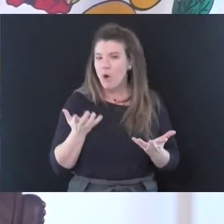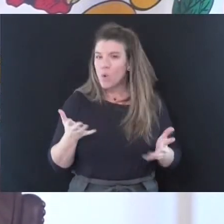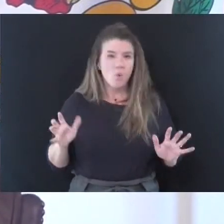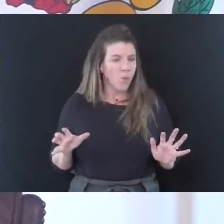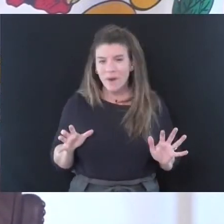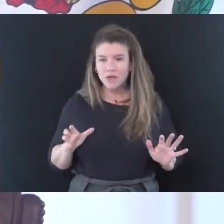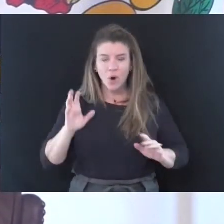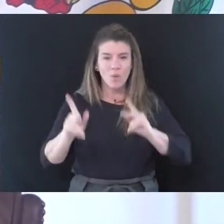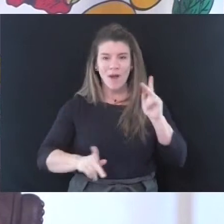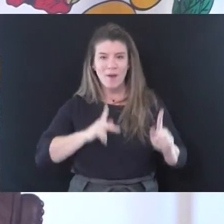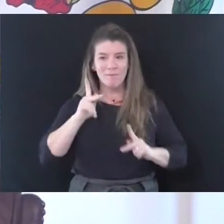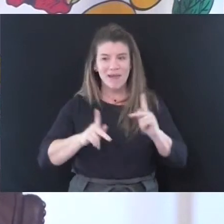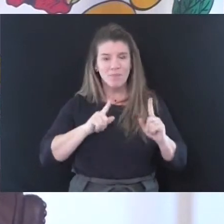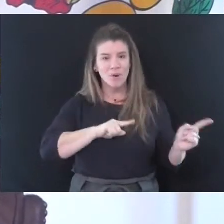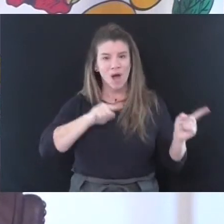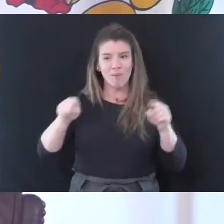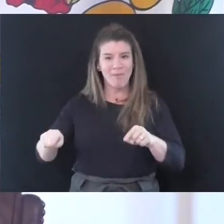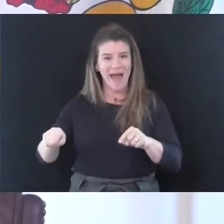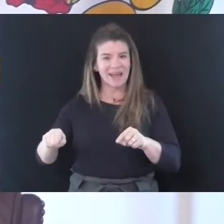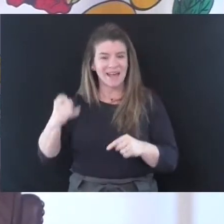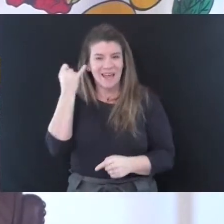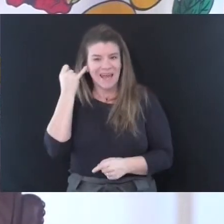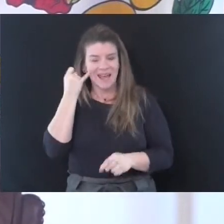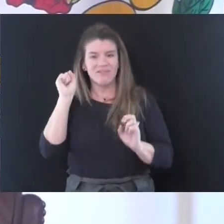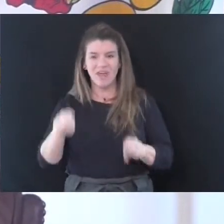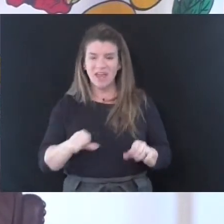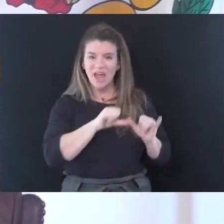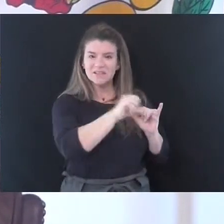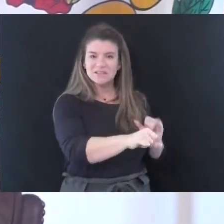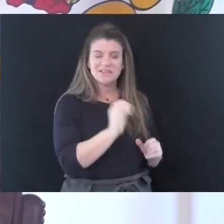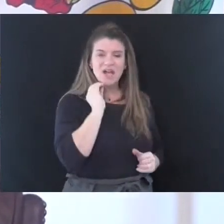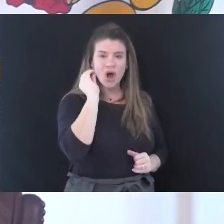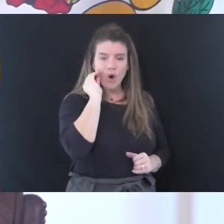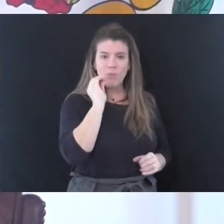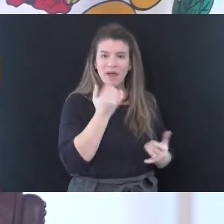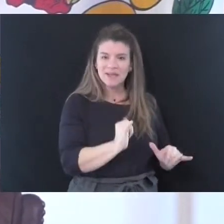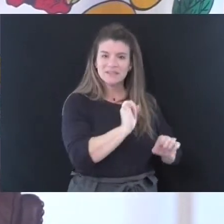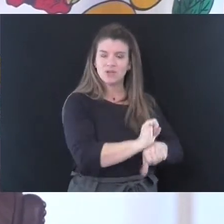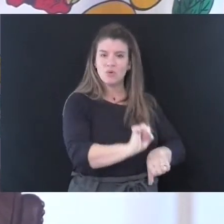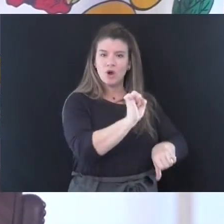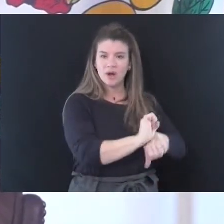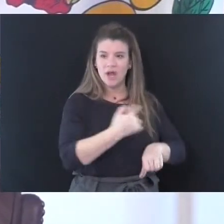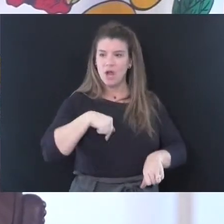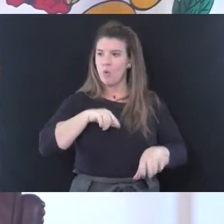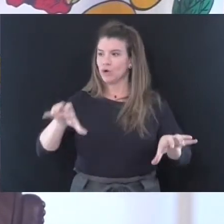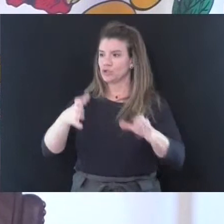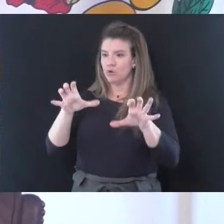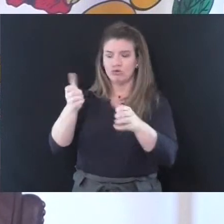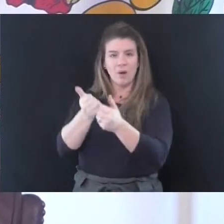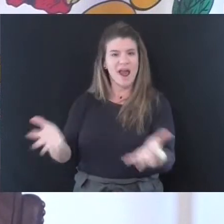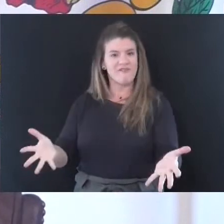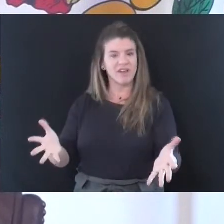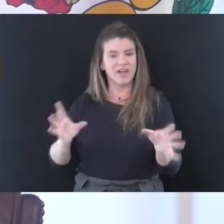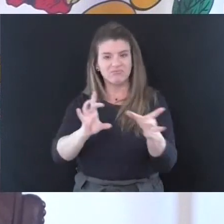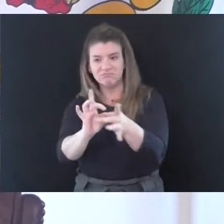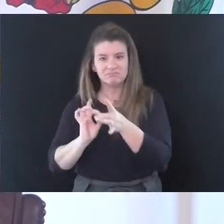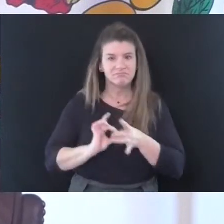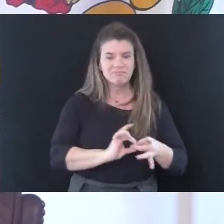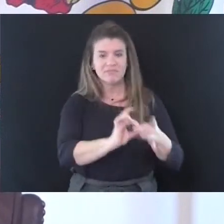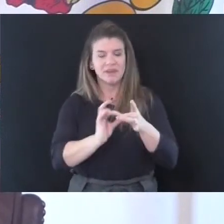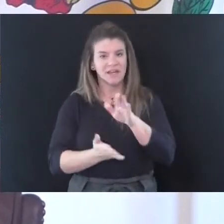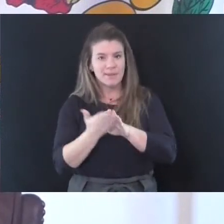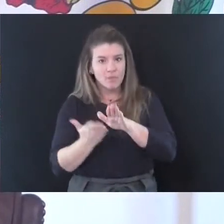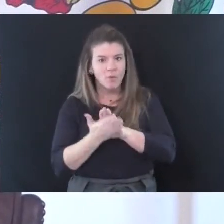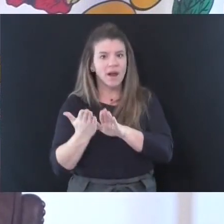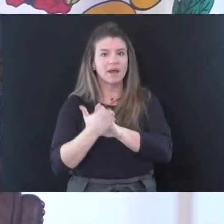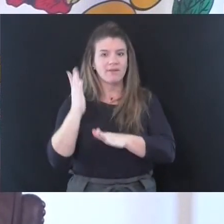people to come back if we can get the work done and we can service the public and do all of our jobs and keep the continuity of government going and